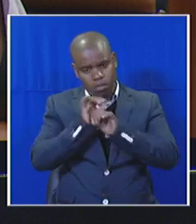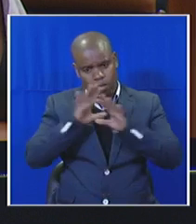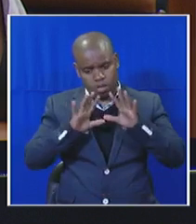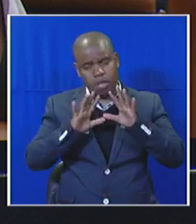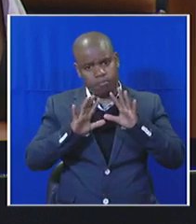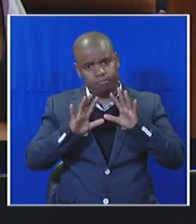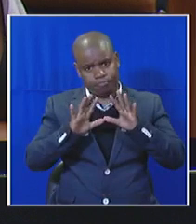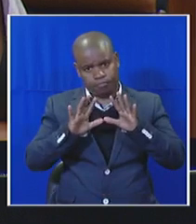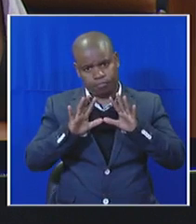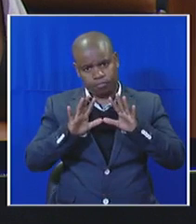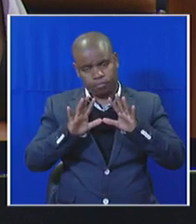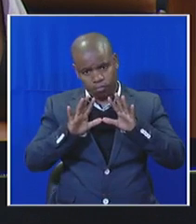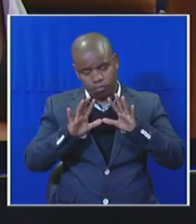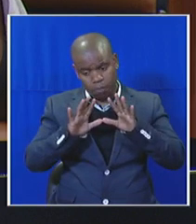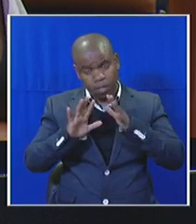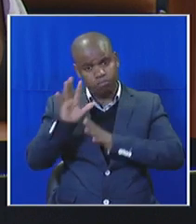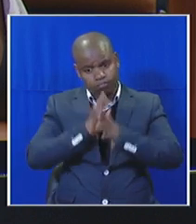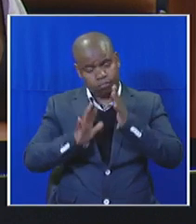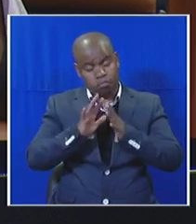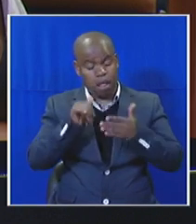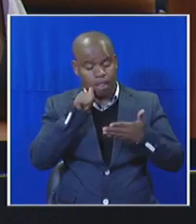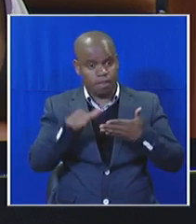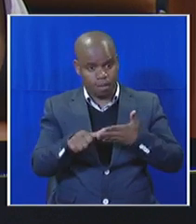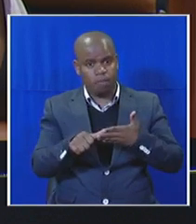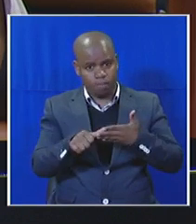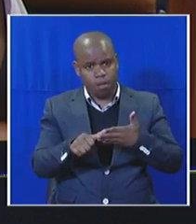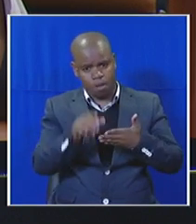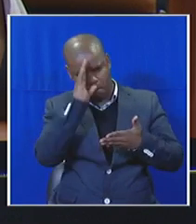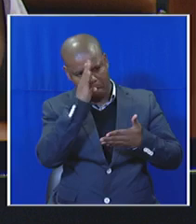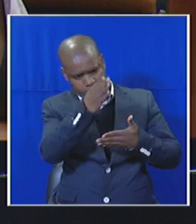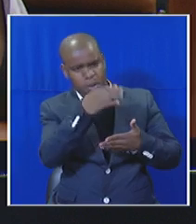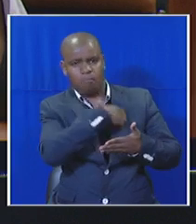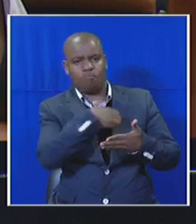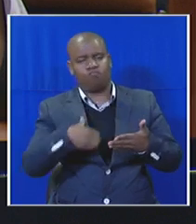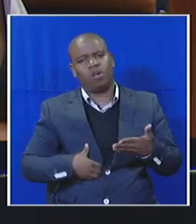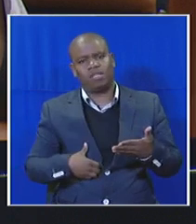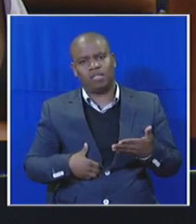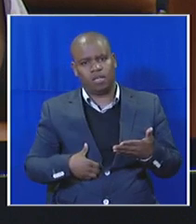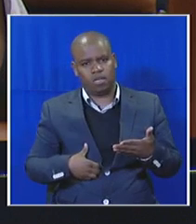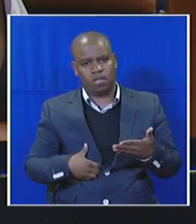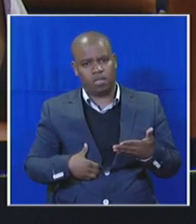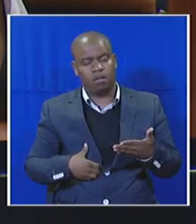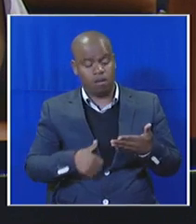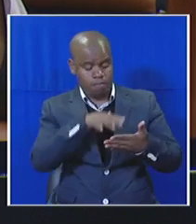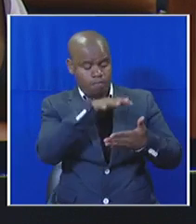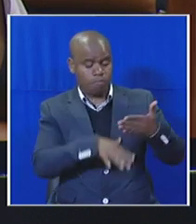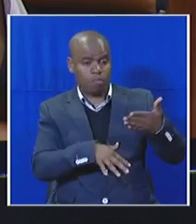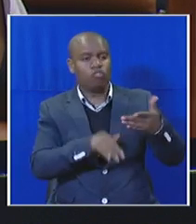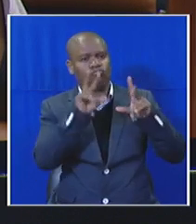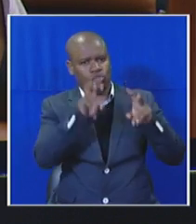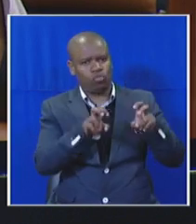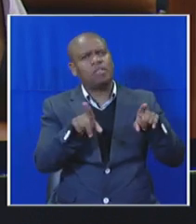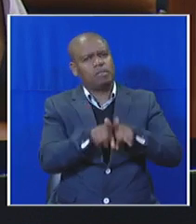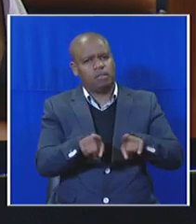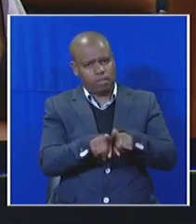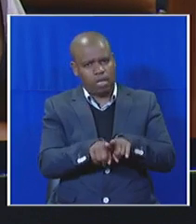this instance, he was referring to a letter to the President. The letter deals with the same matter,